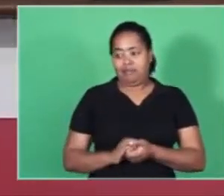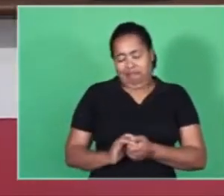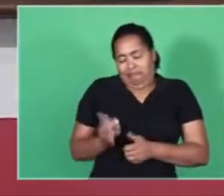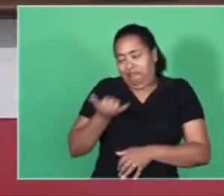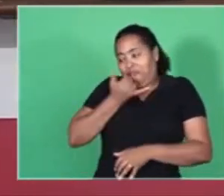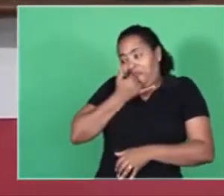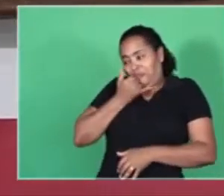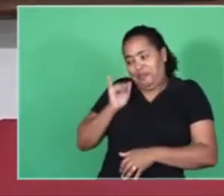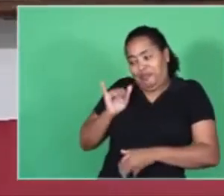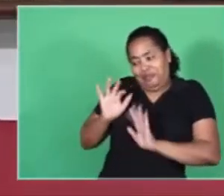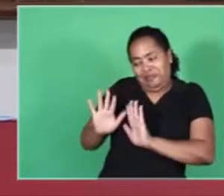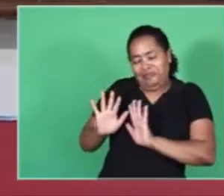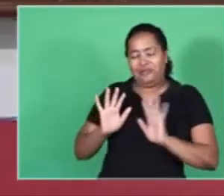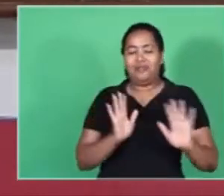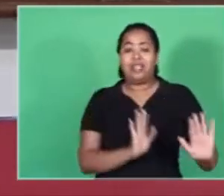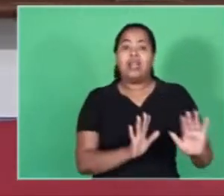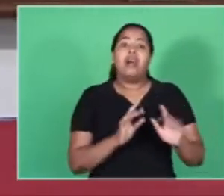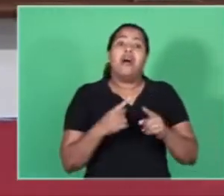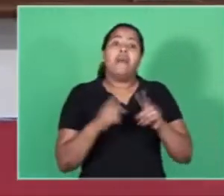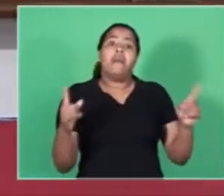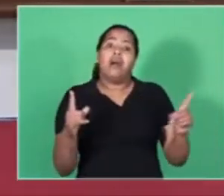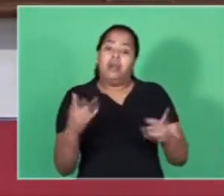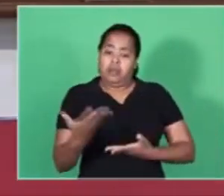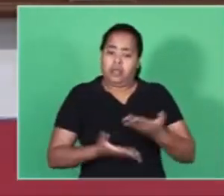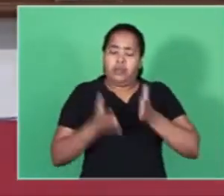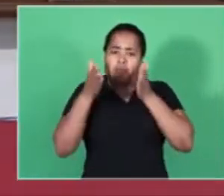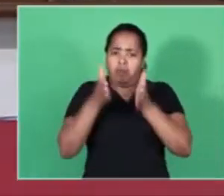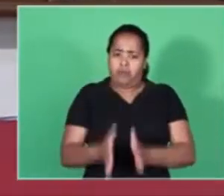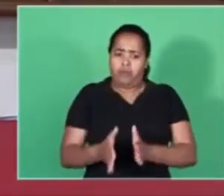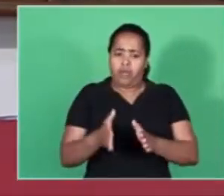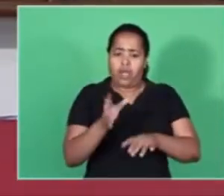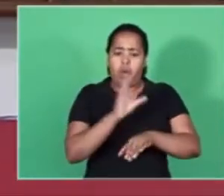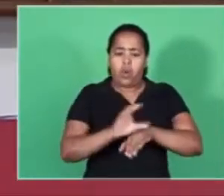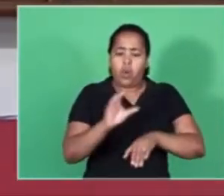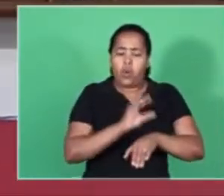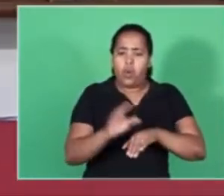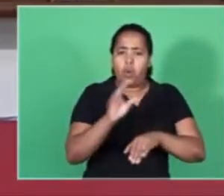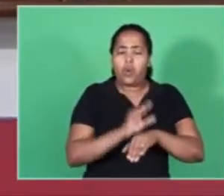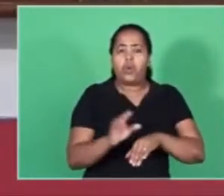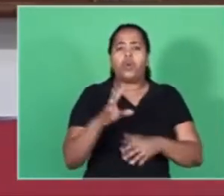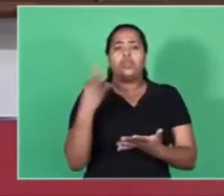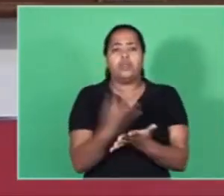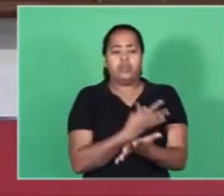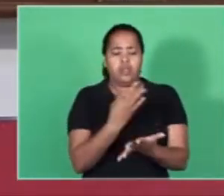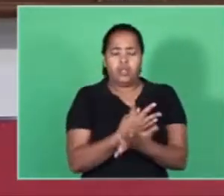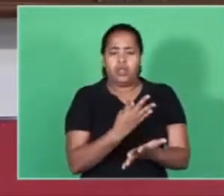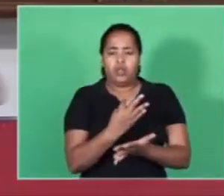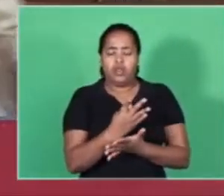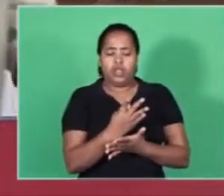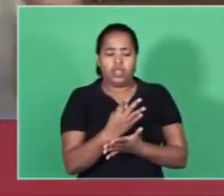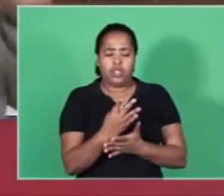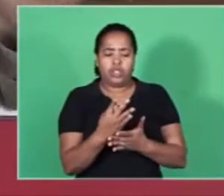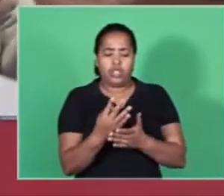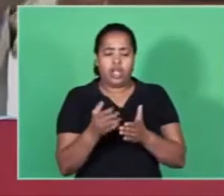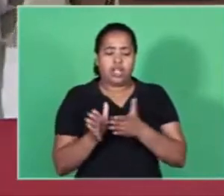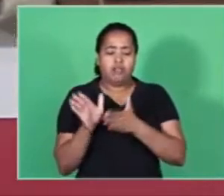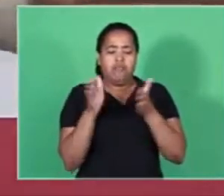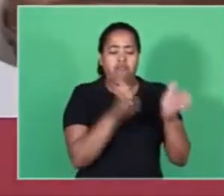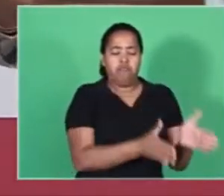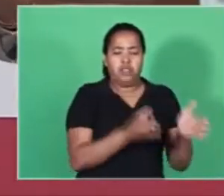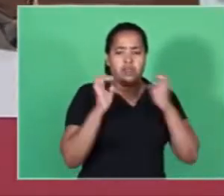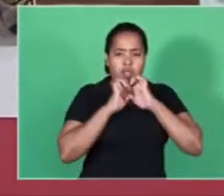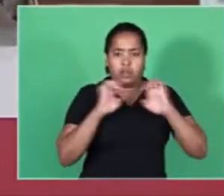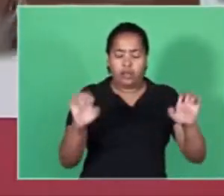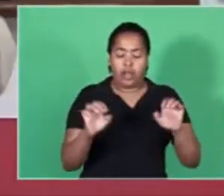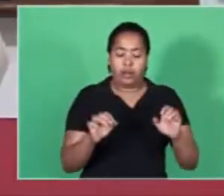There's no faithful believer who wants to study philosophy. If he doesn't leave there, he leaves the gospel. It doesn't happen.